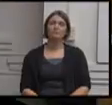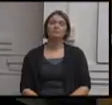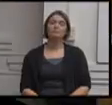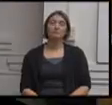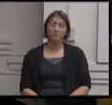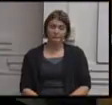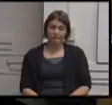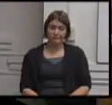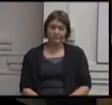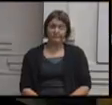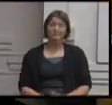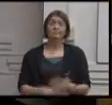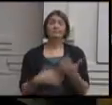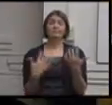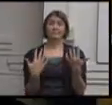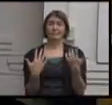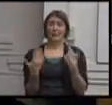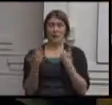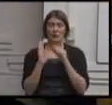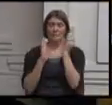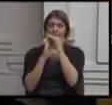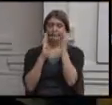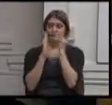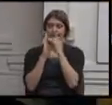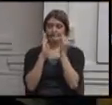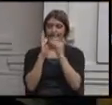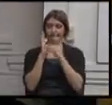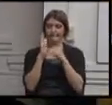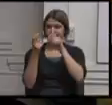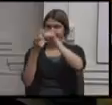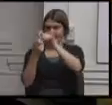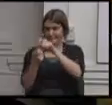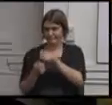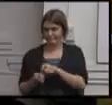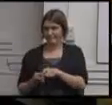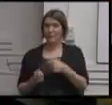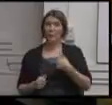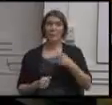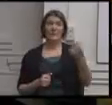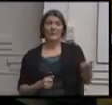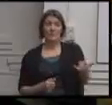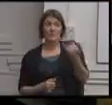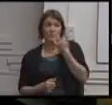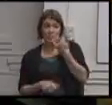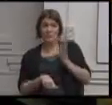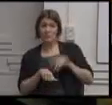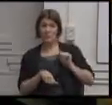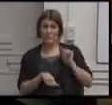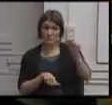For reporting and response recording purposes, we've divided the town into 6 districts,